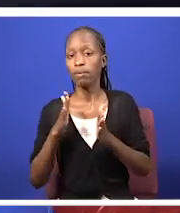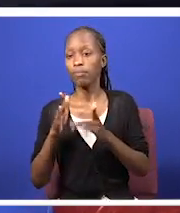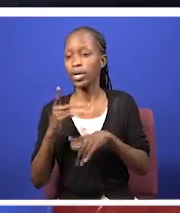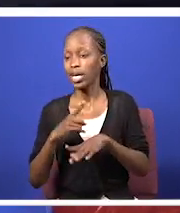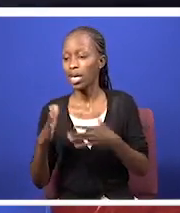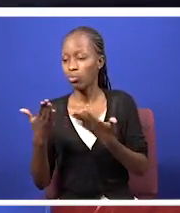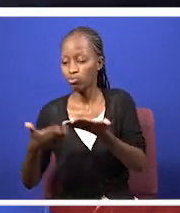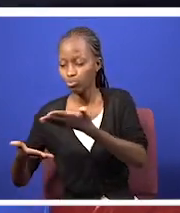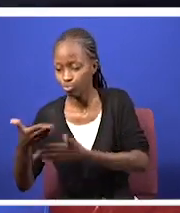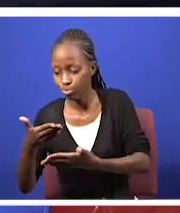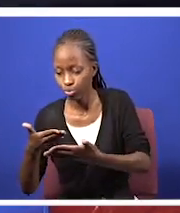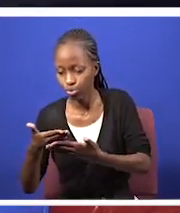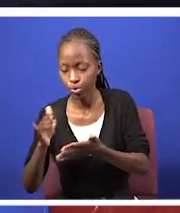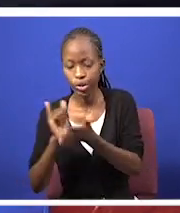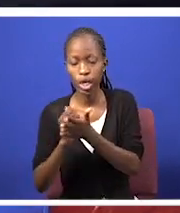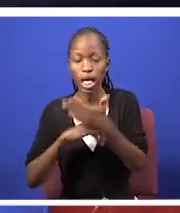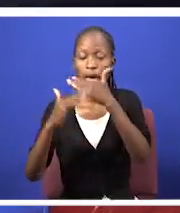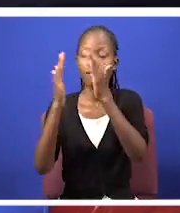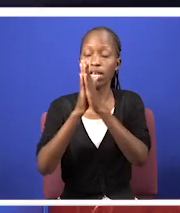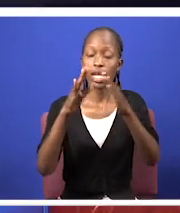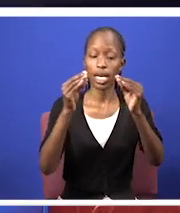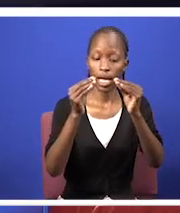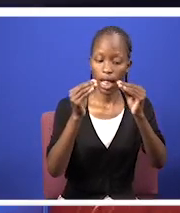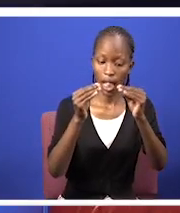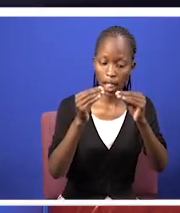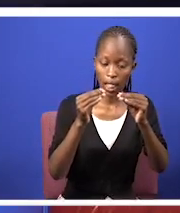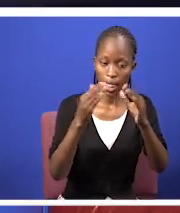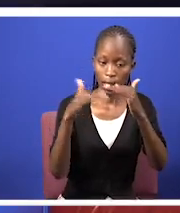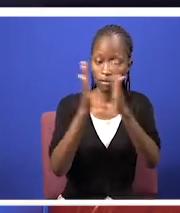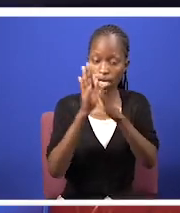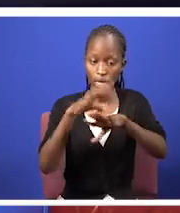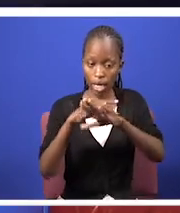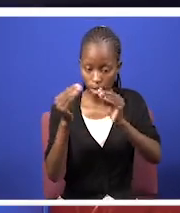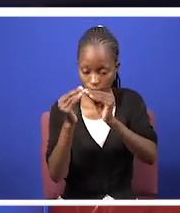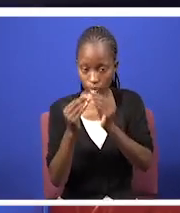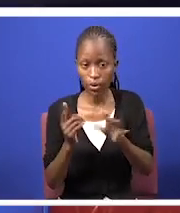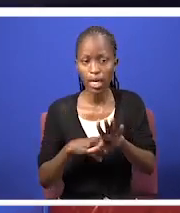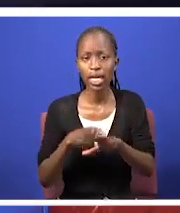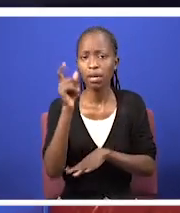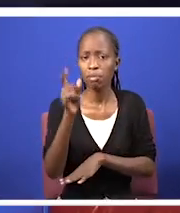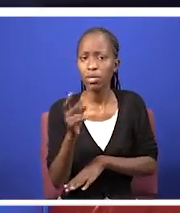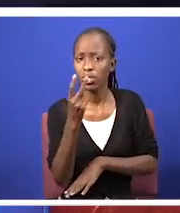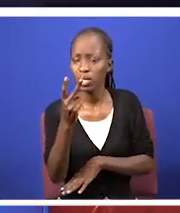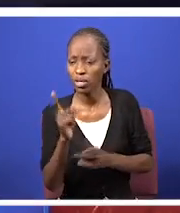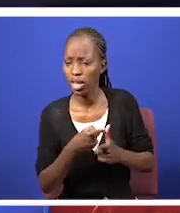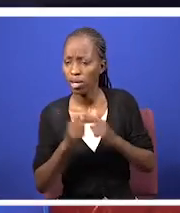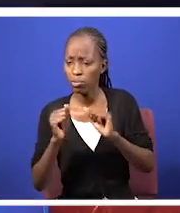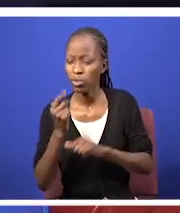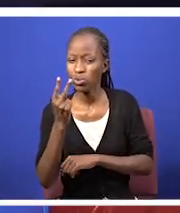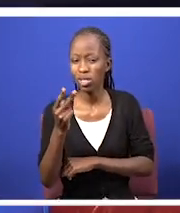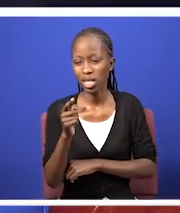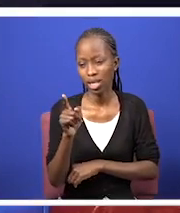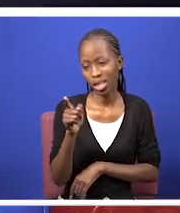of community, the rest of life, heaven and earth are meeting. That when somebody sees you, somebody has an interaction with you, they can